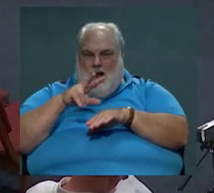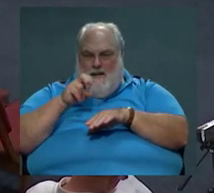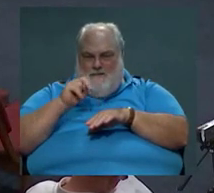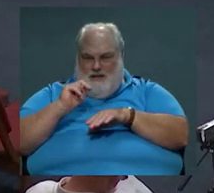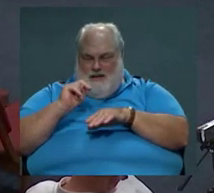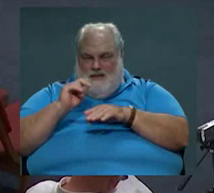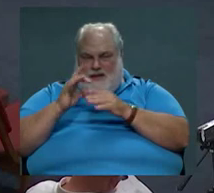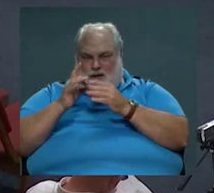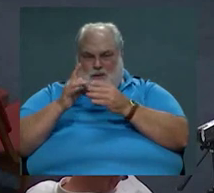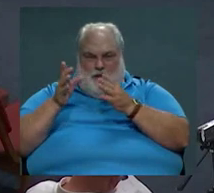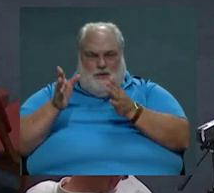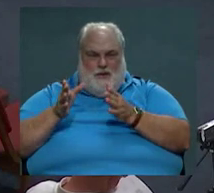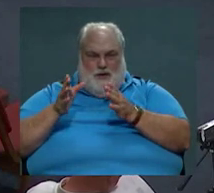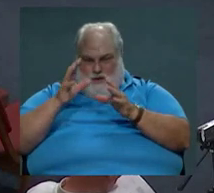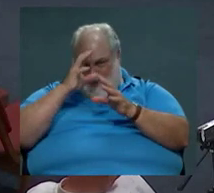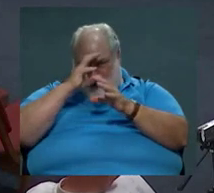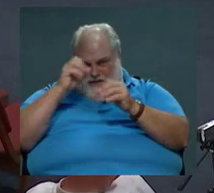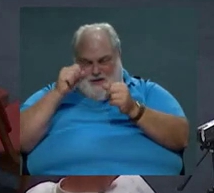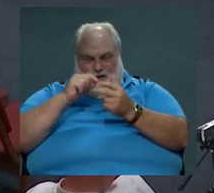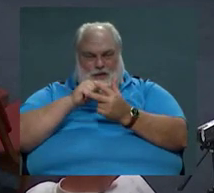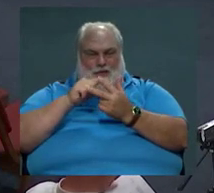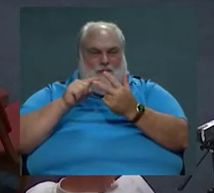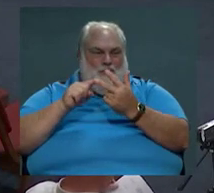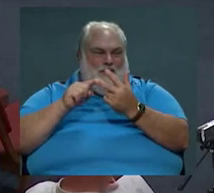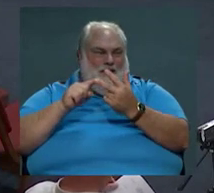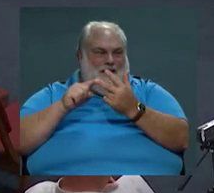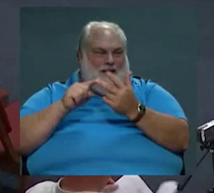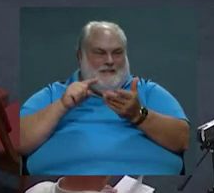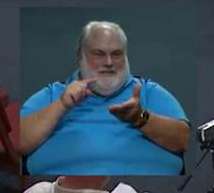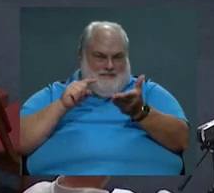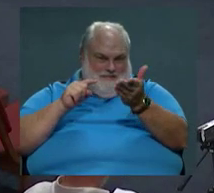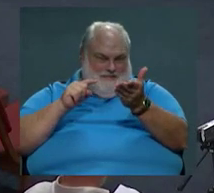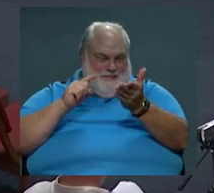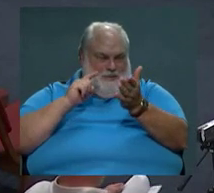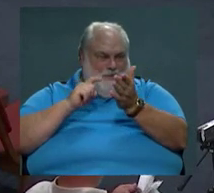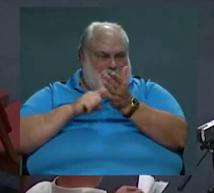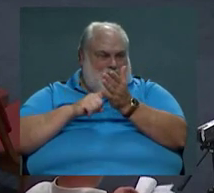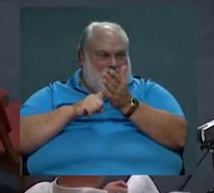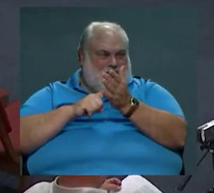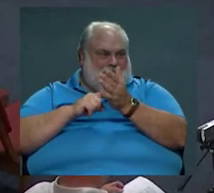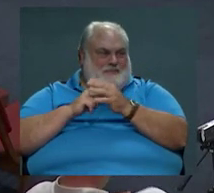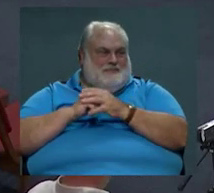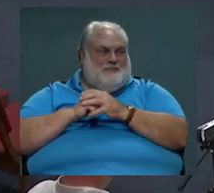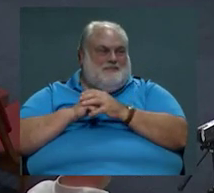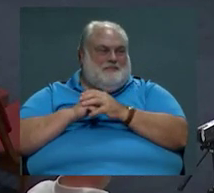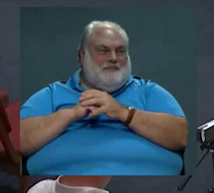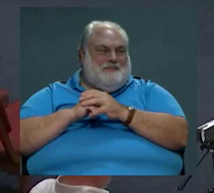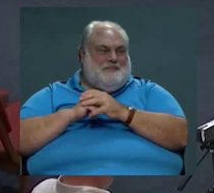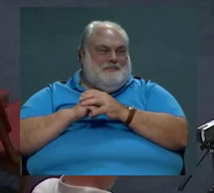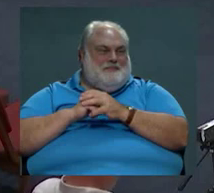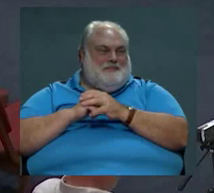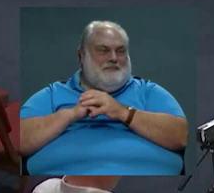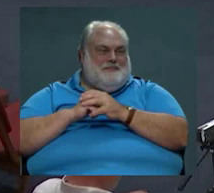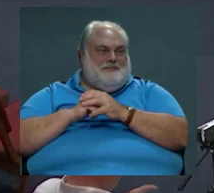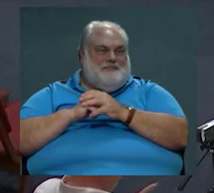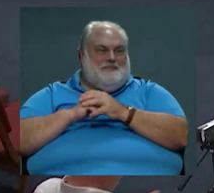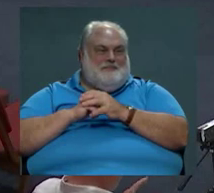and our superintendent is here, of course. Stand and be recognized.